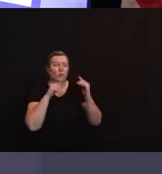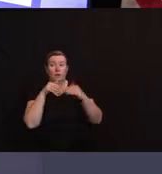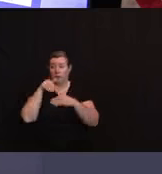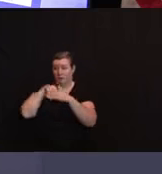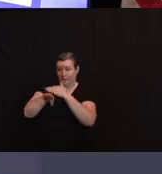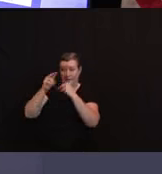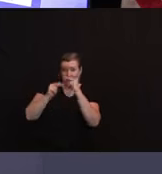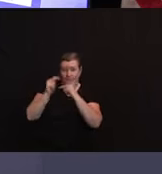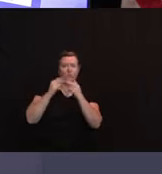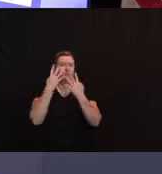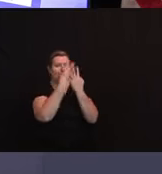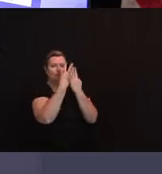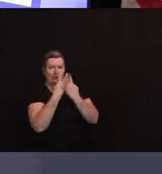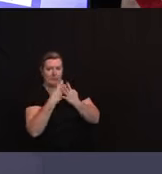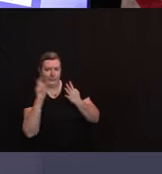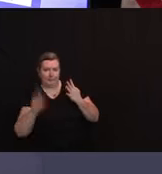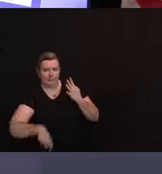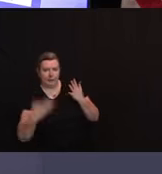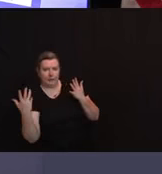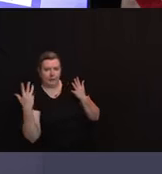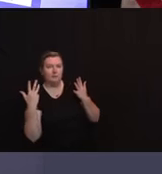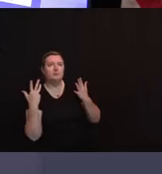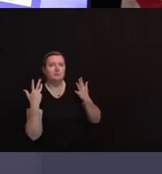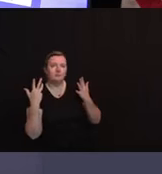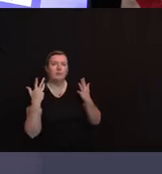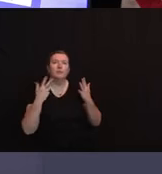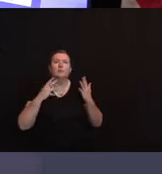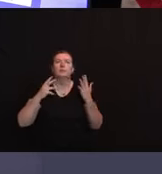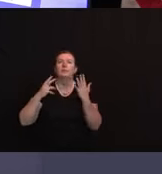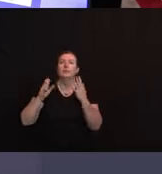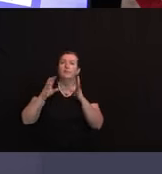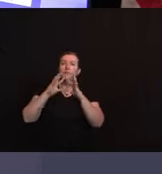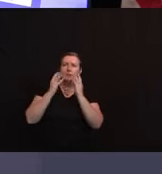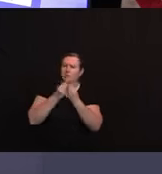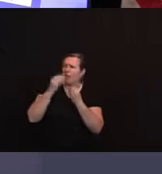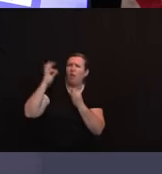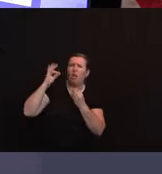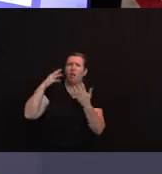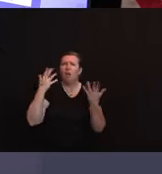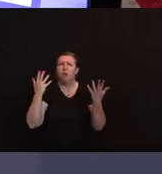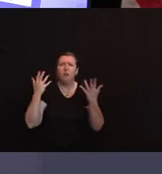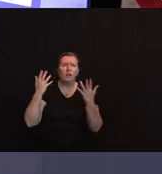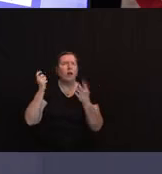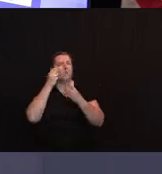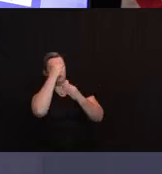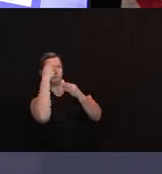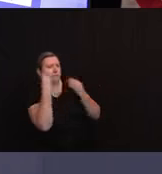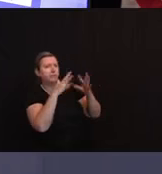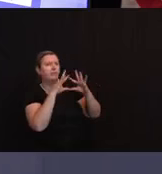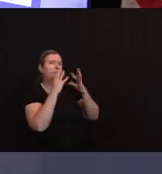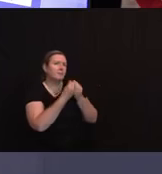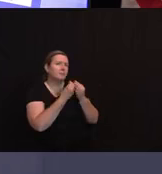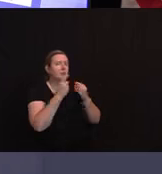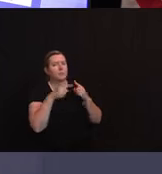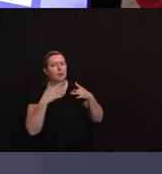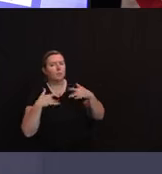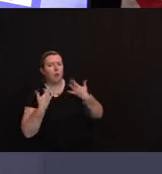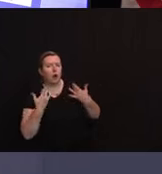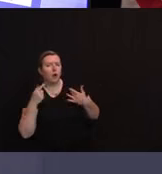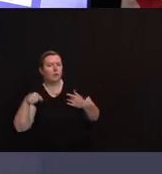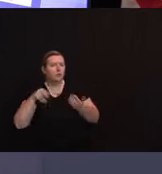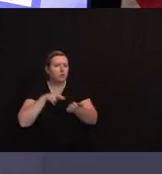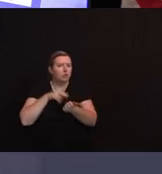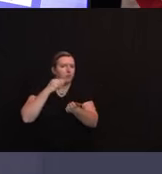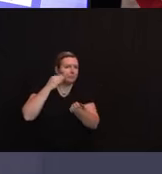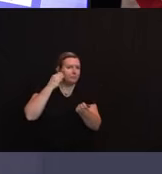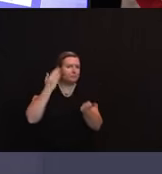facilities, increased communication with residents and their families, and required universal masking. Throughout this public